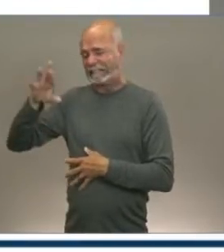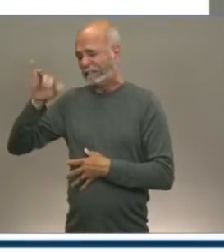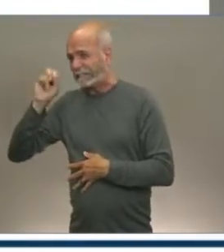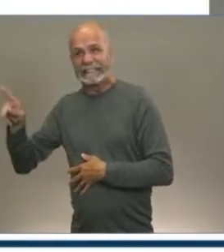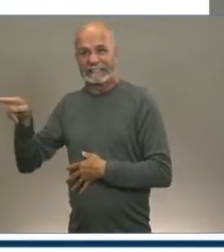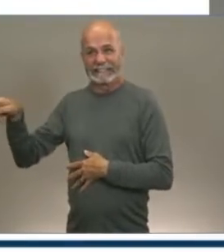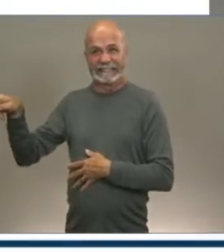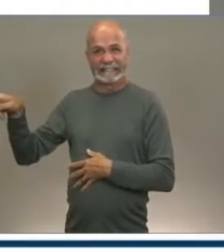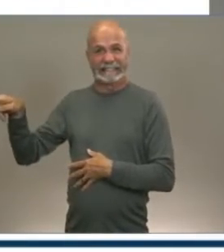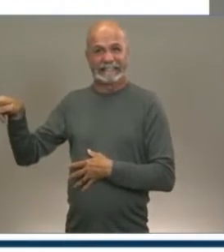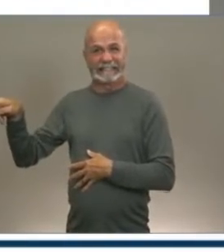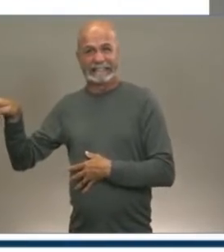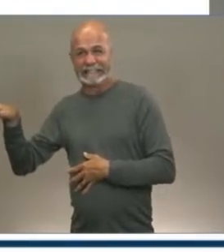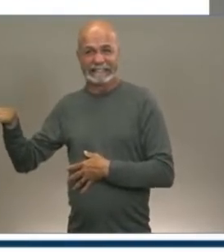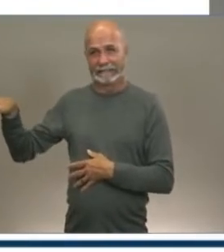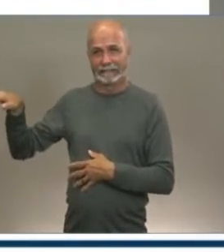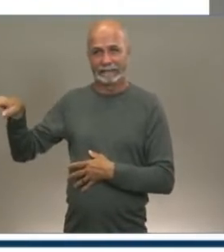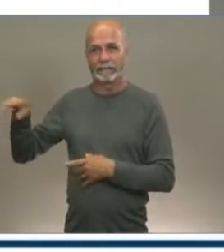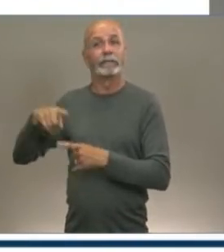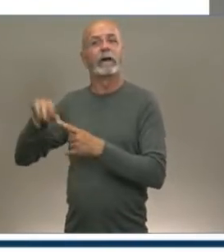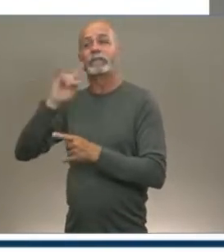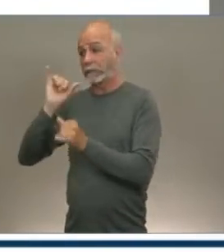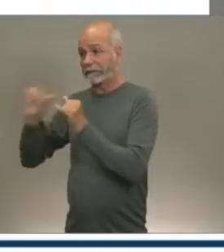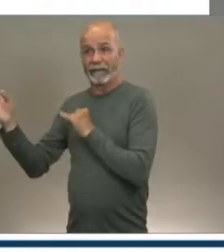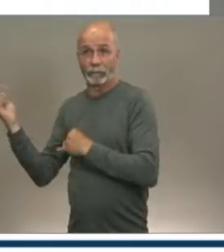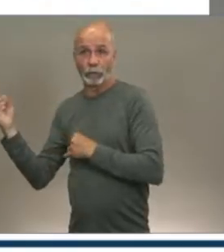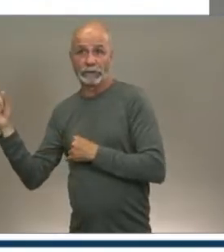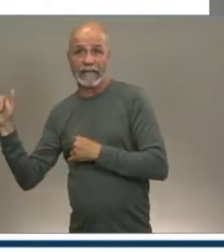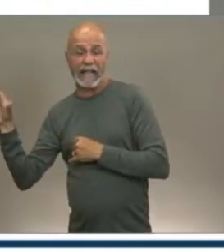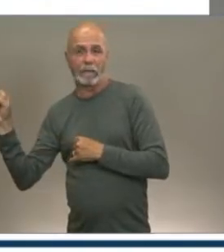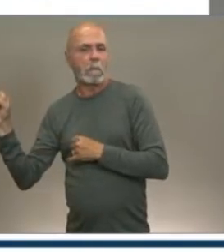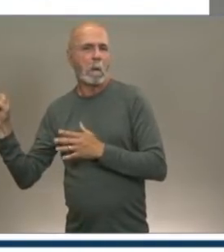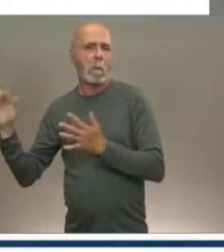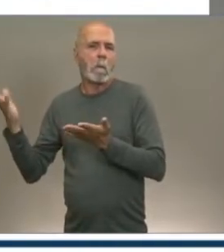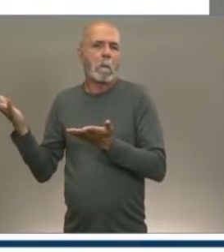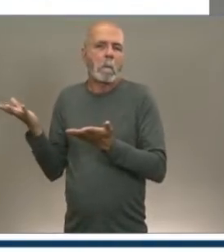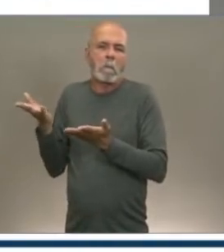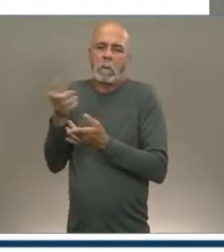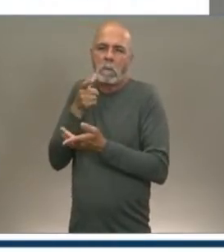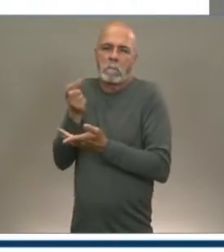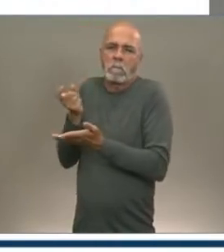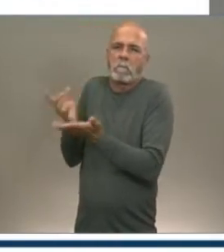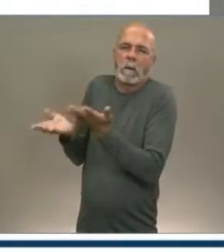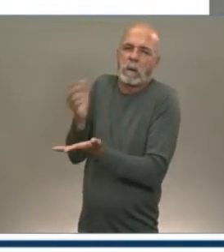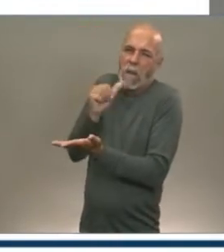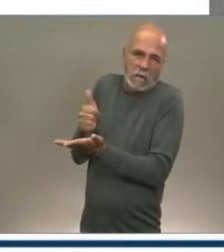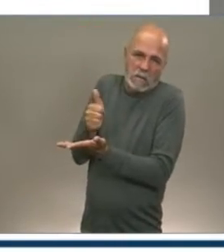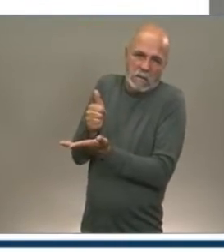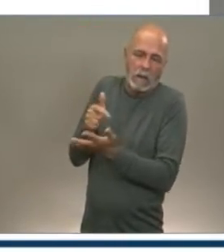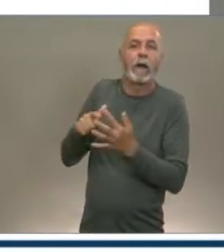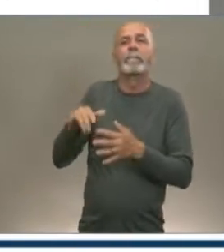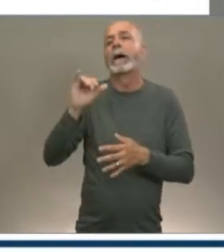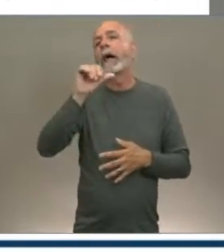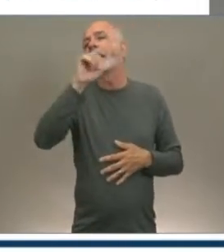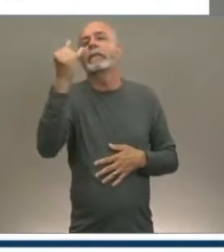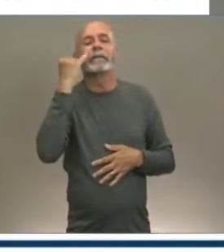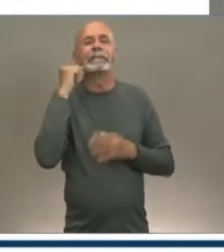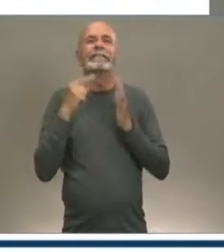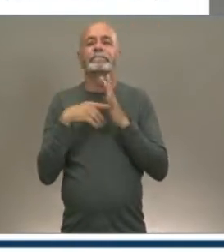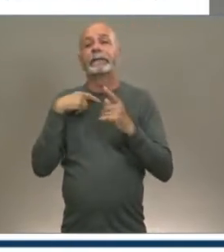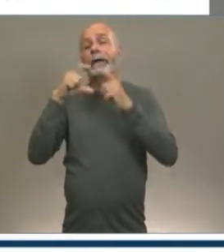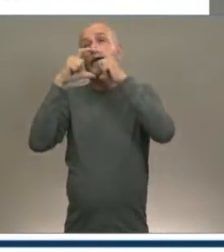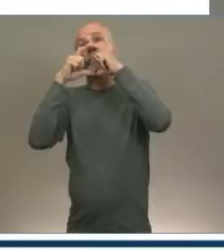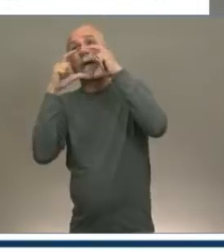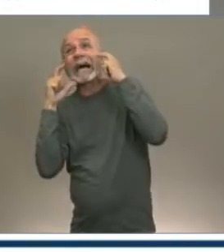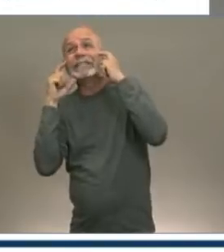isolate. So that's our starting point. So and then we're also going to start to look at all our other measures like masking, etc.,